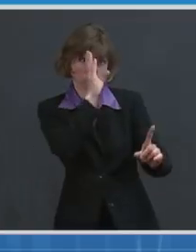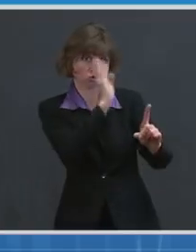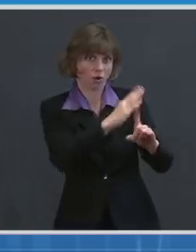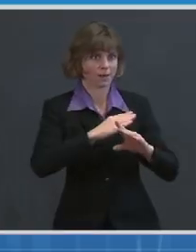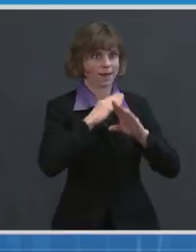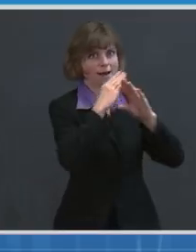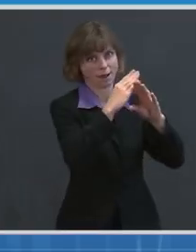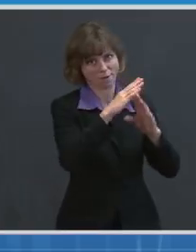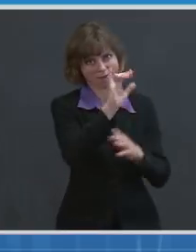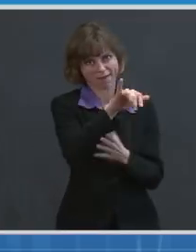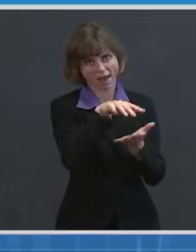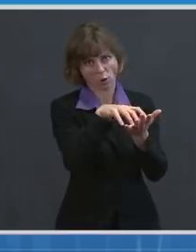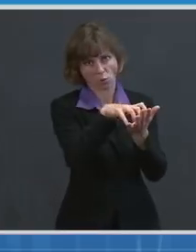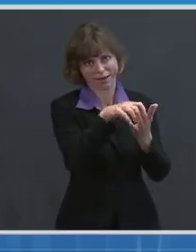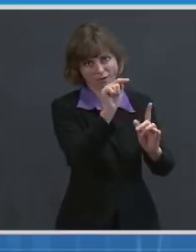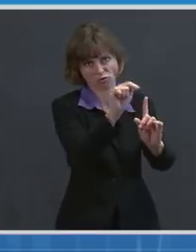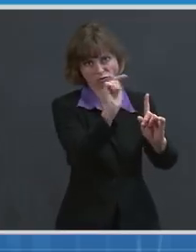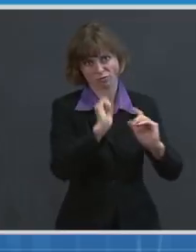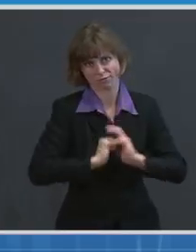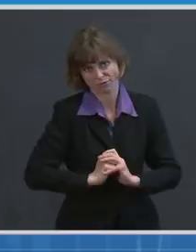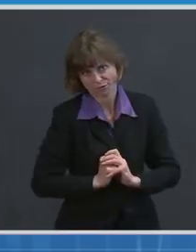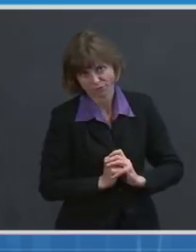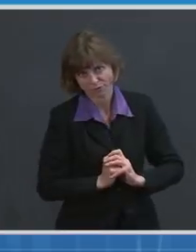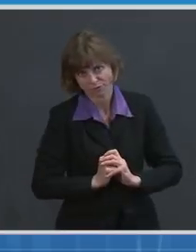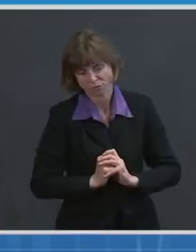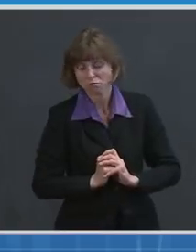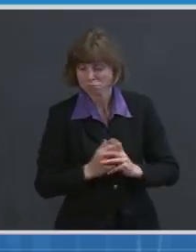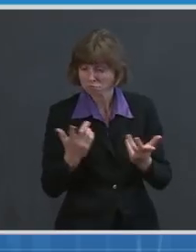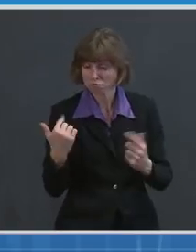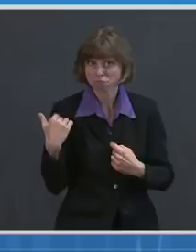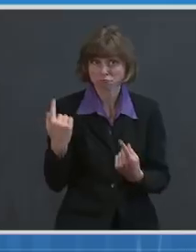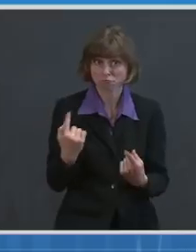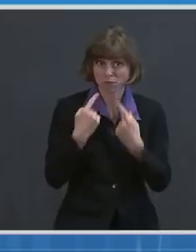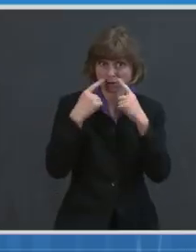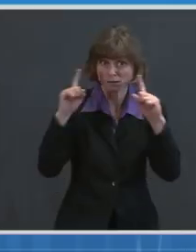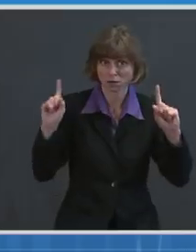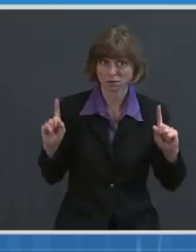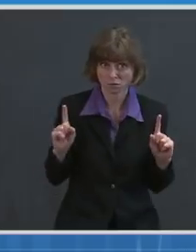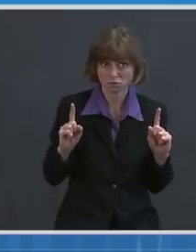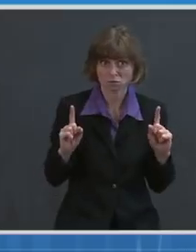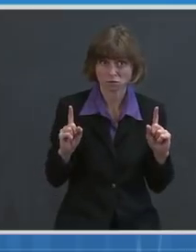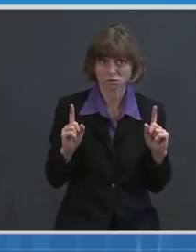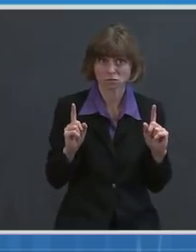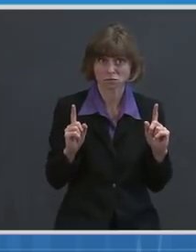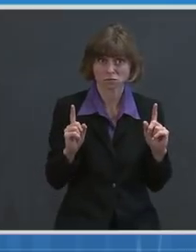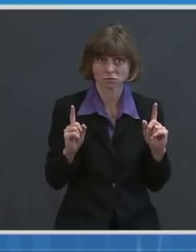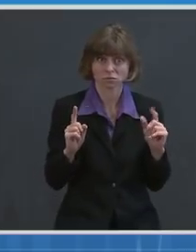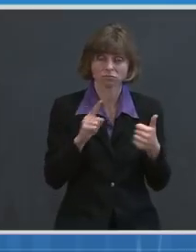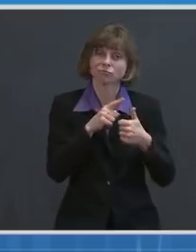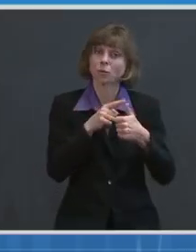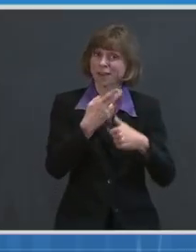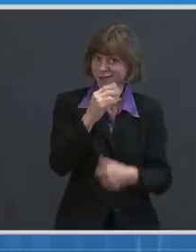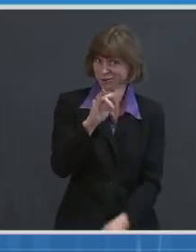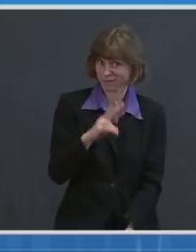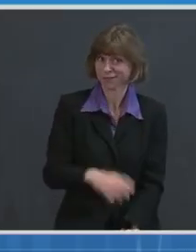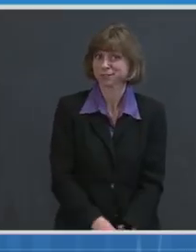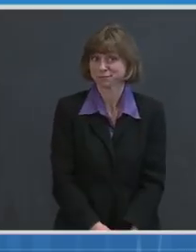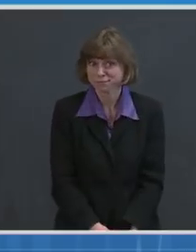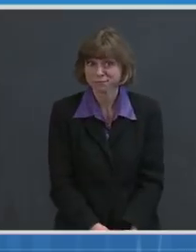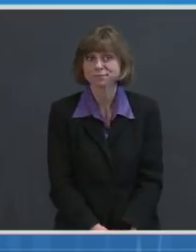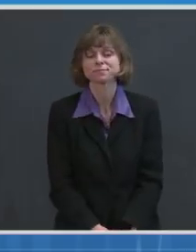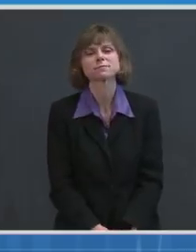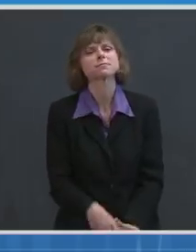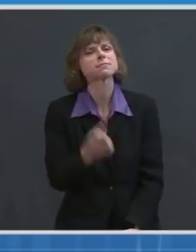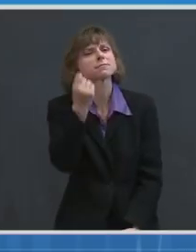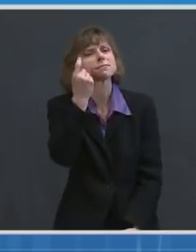slide. We have been extraordinarily successful in this with HIV. Now, targeted